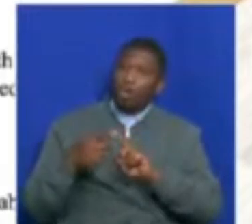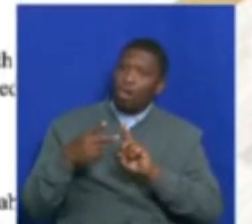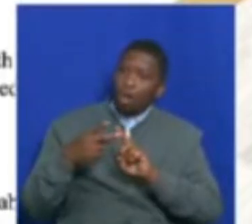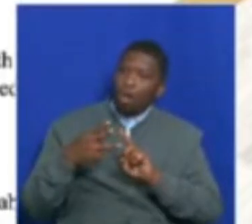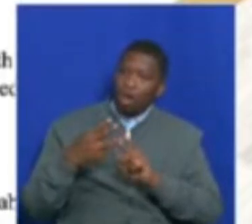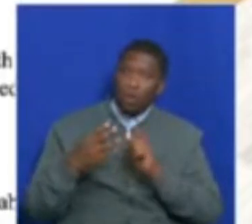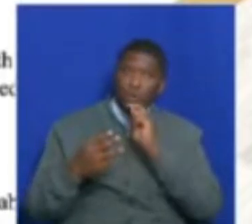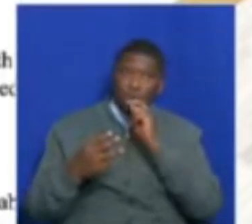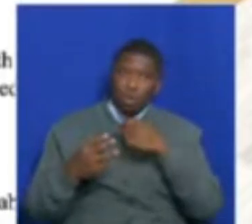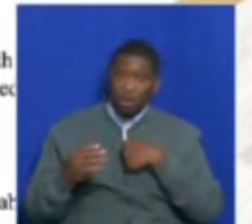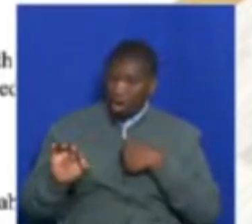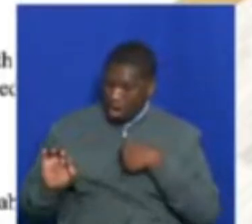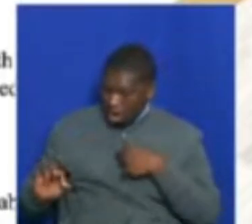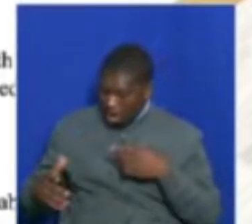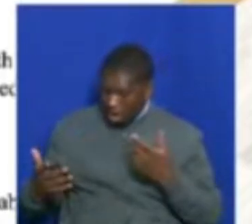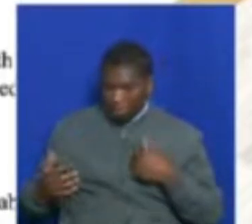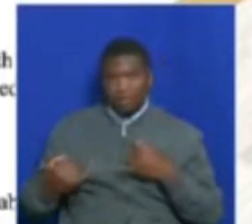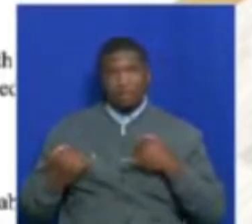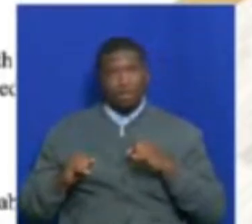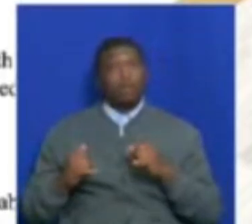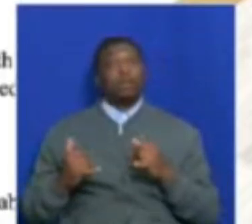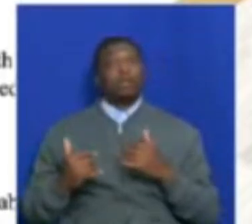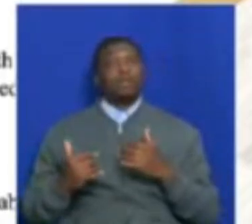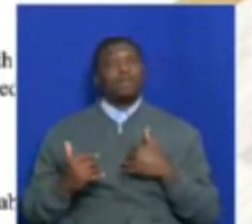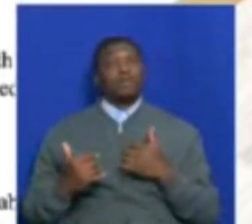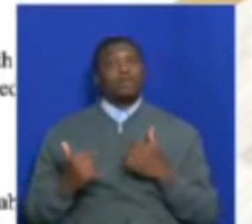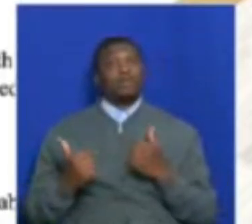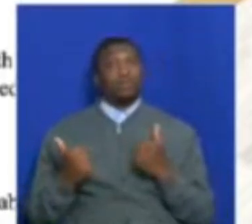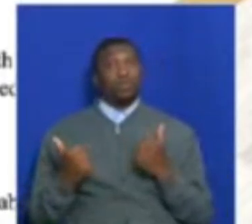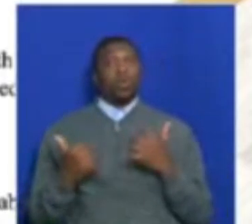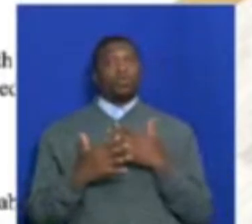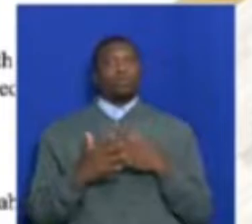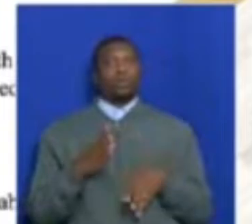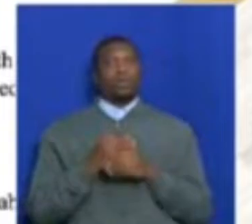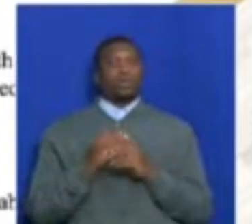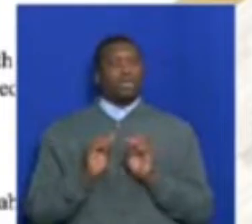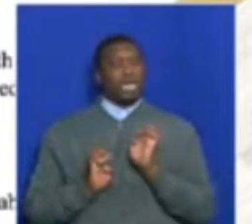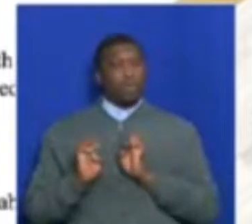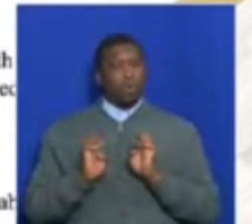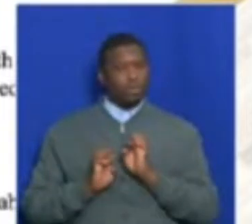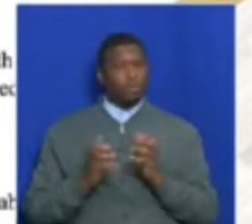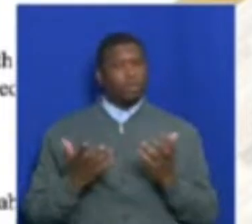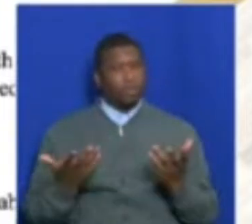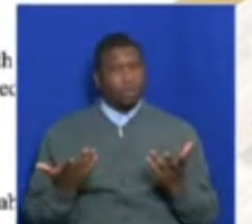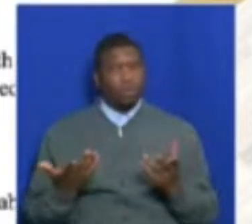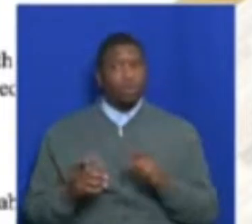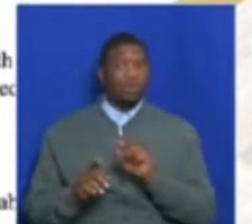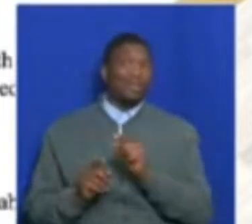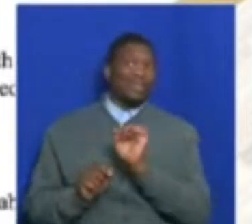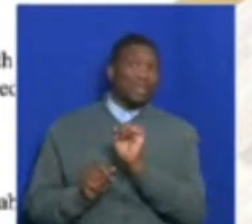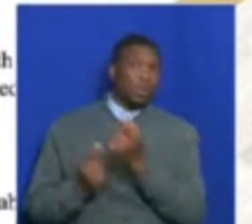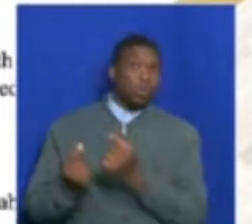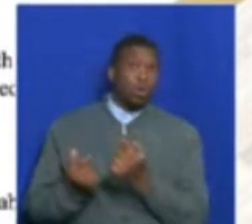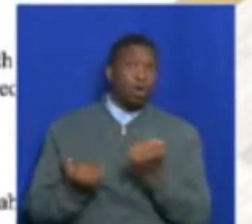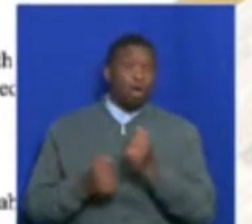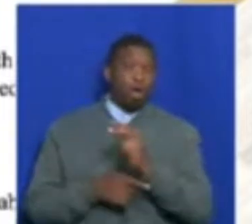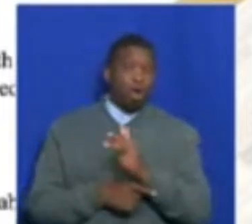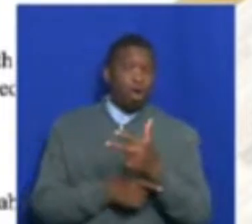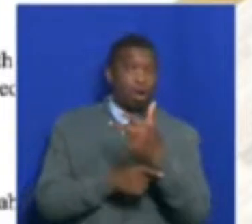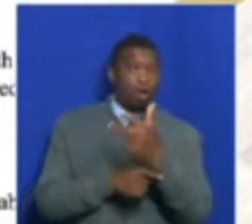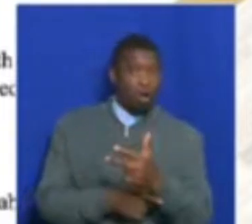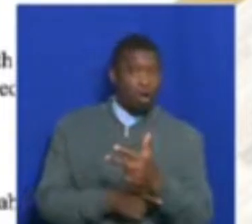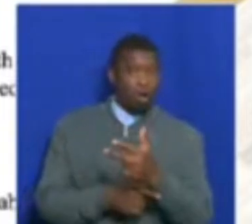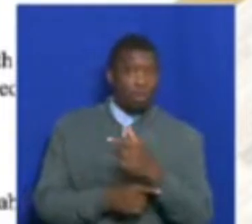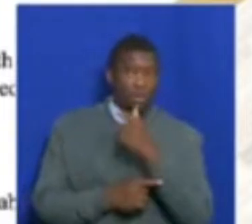very shaken up and emotionally. They parked the vehicle in the yard. I indicated that I did not require any